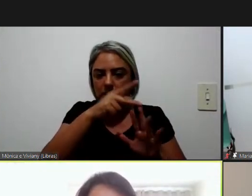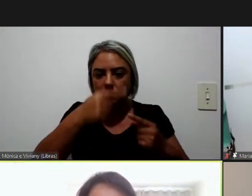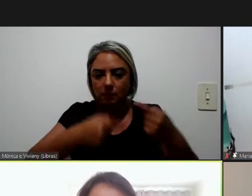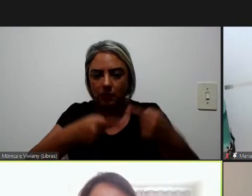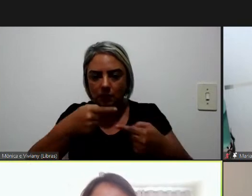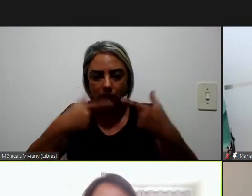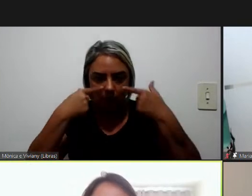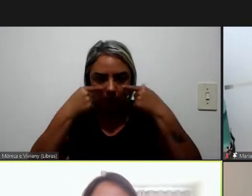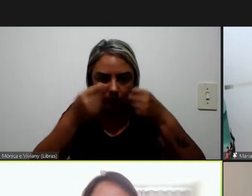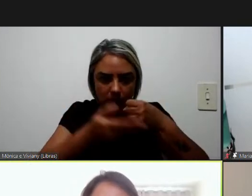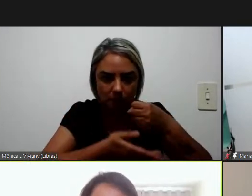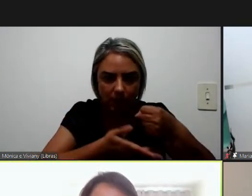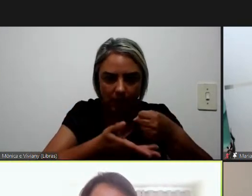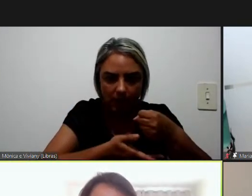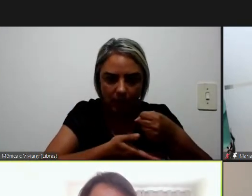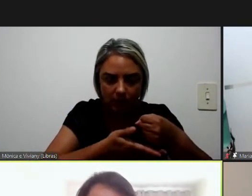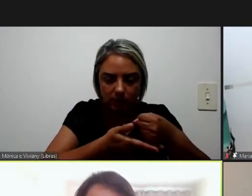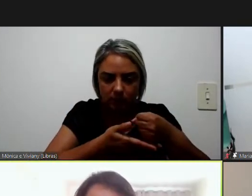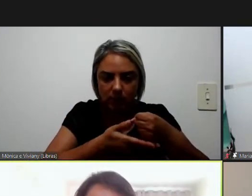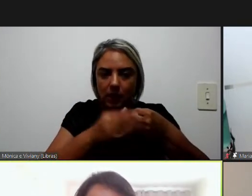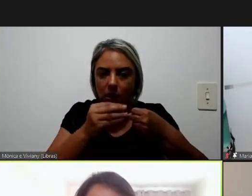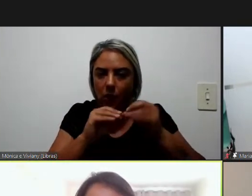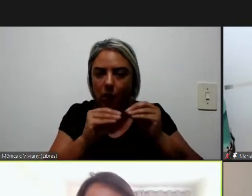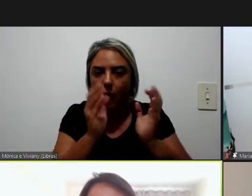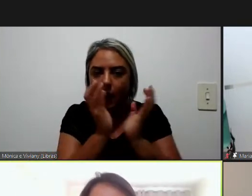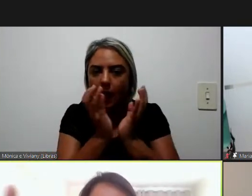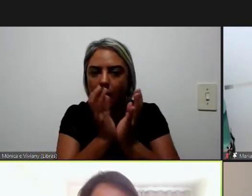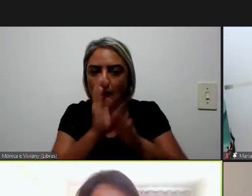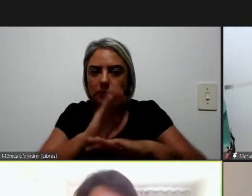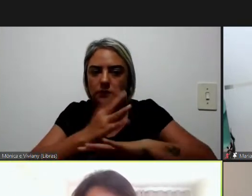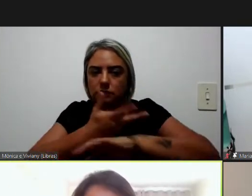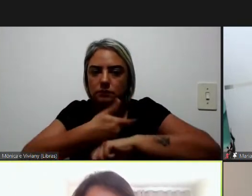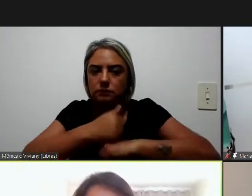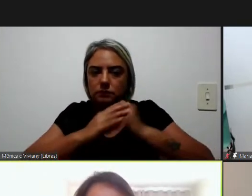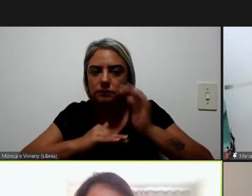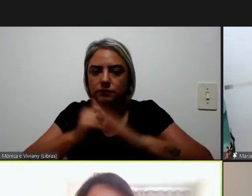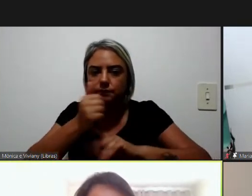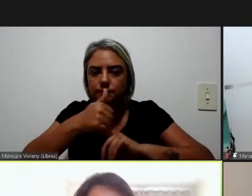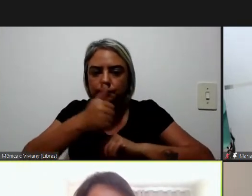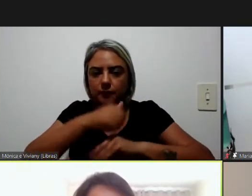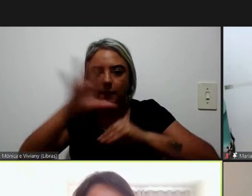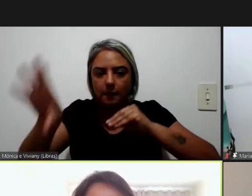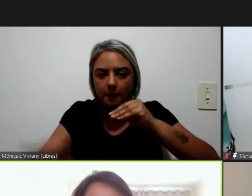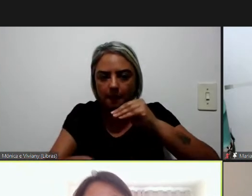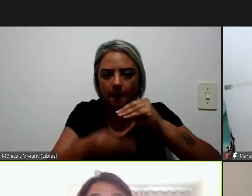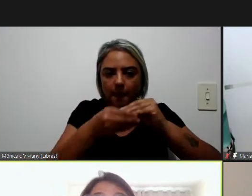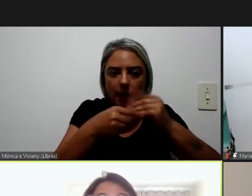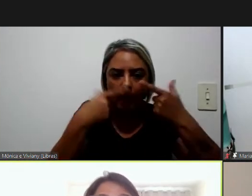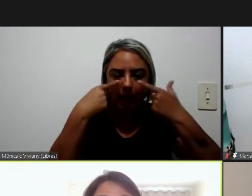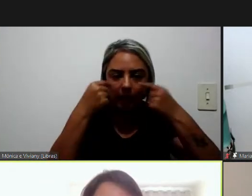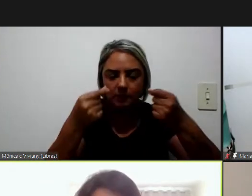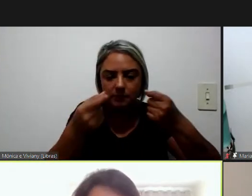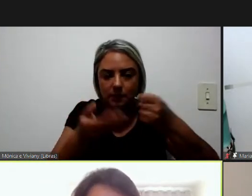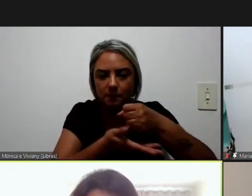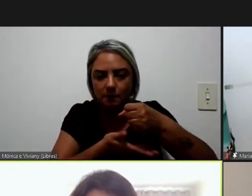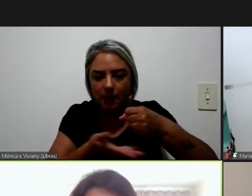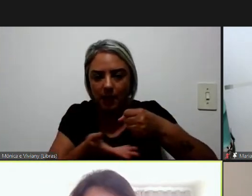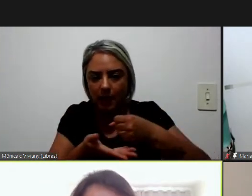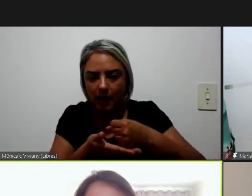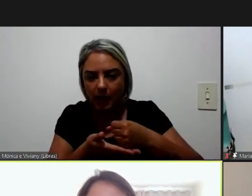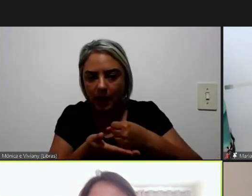decree from the basic care policy, when we put the multi-professional team as the one that belongs to the